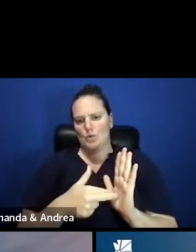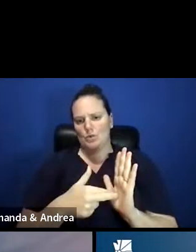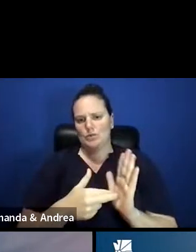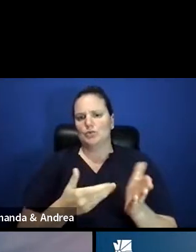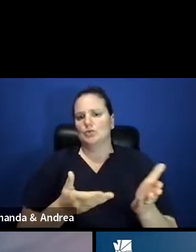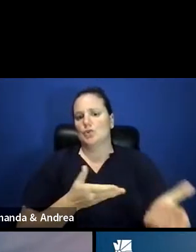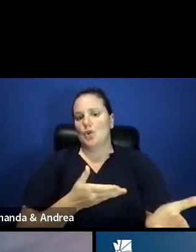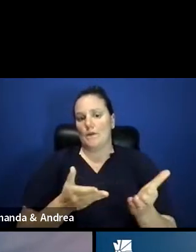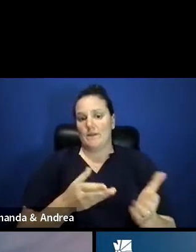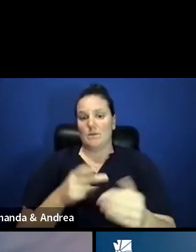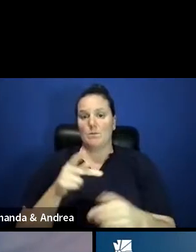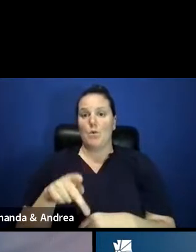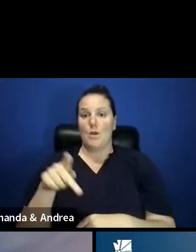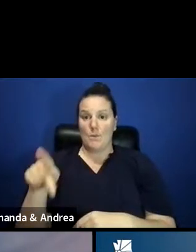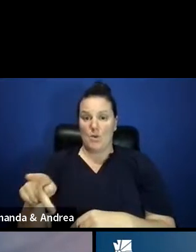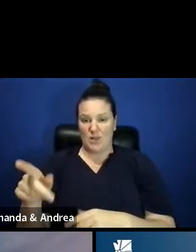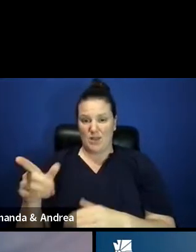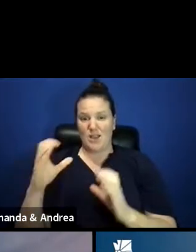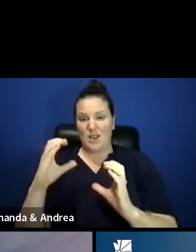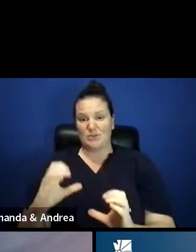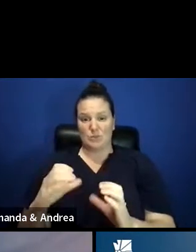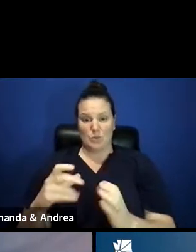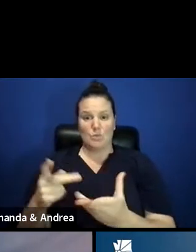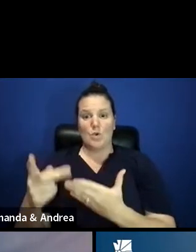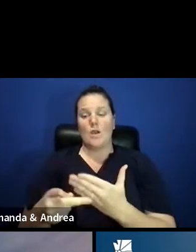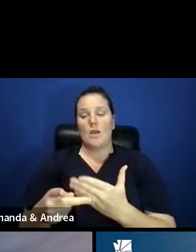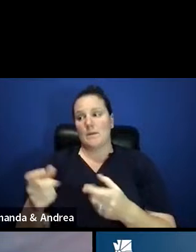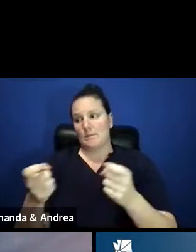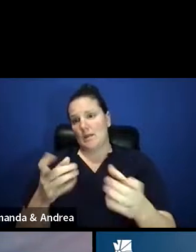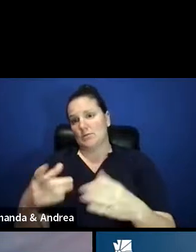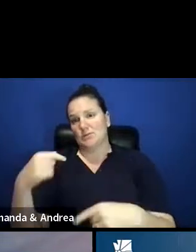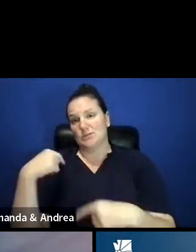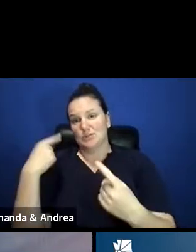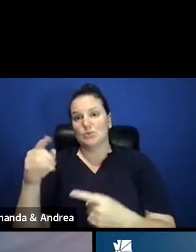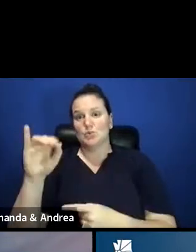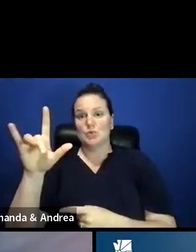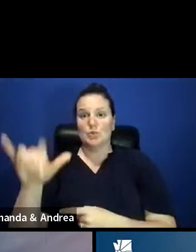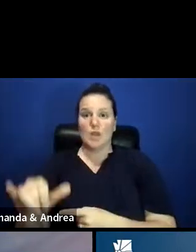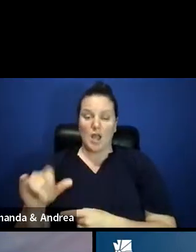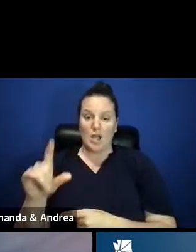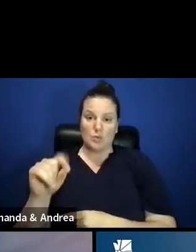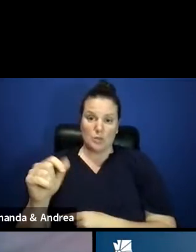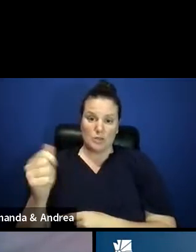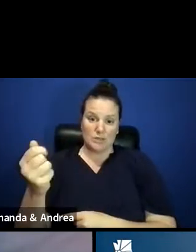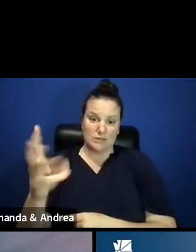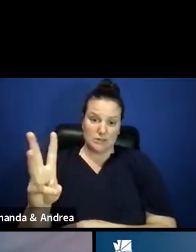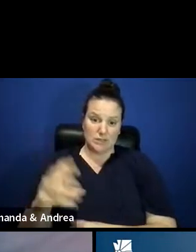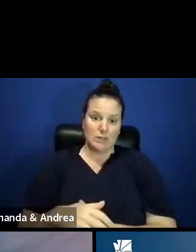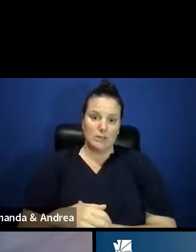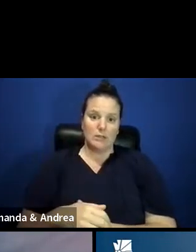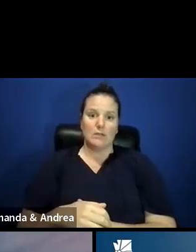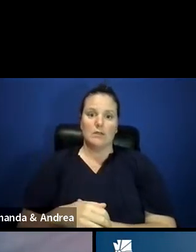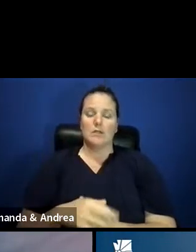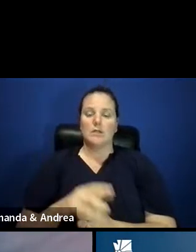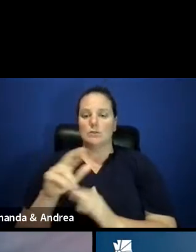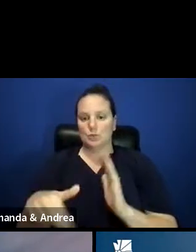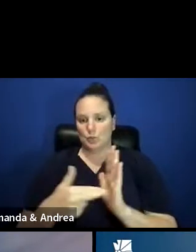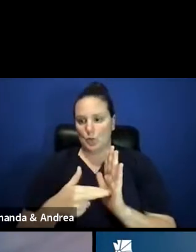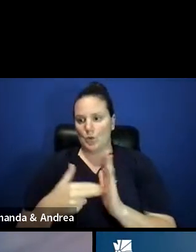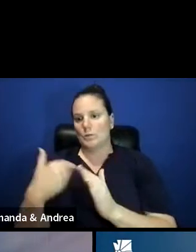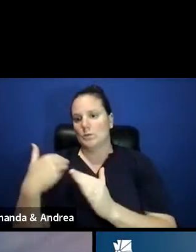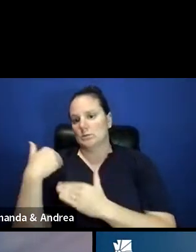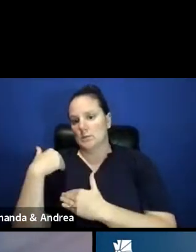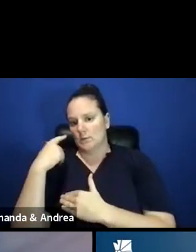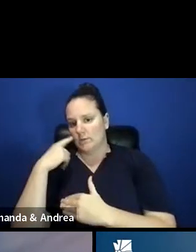Port of Portland's Customer Programs and Services Manager since July of 2016. In this role, he is primarily responsible